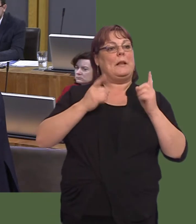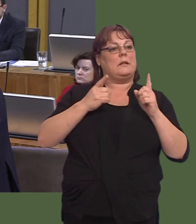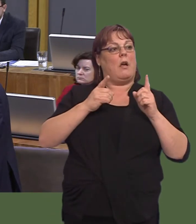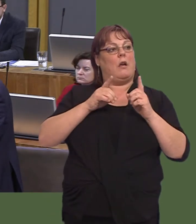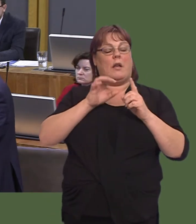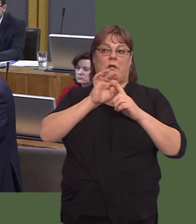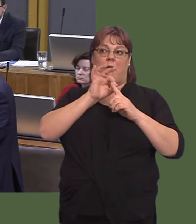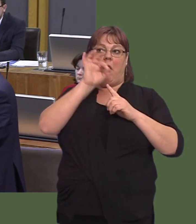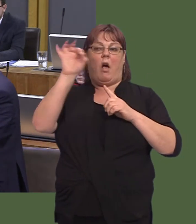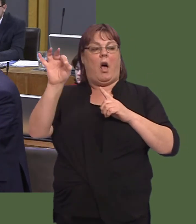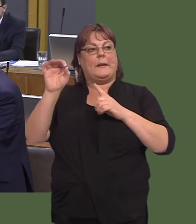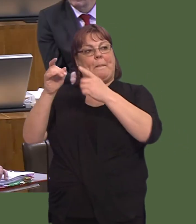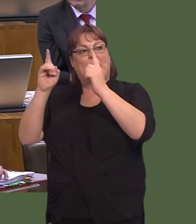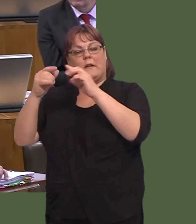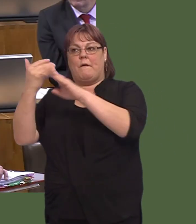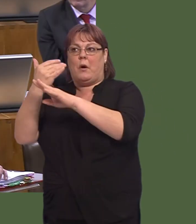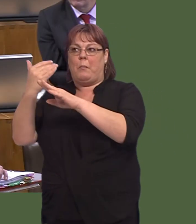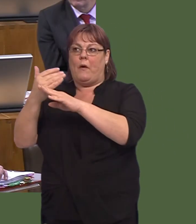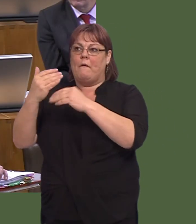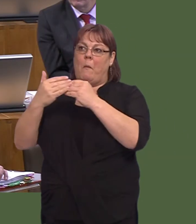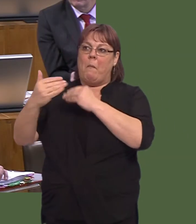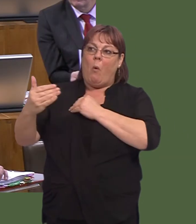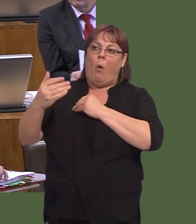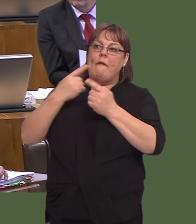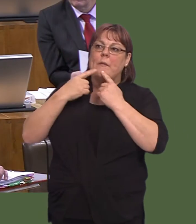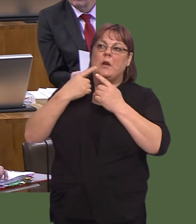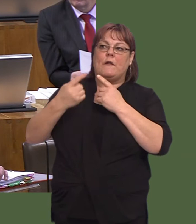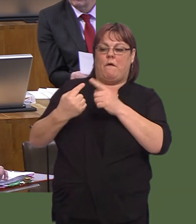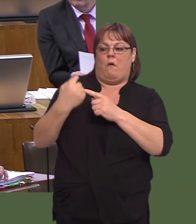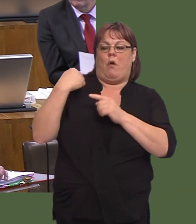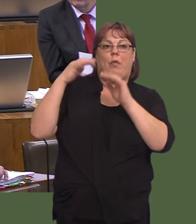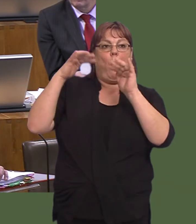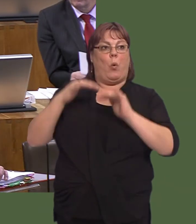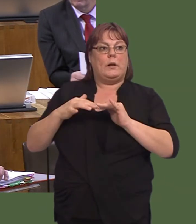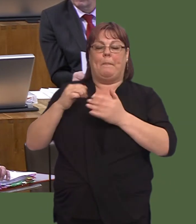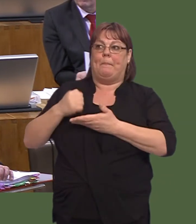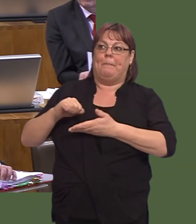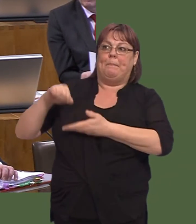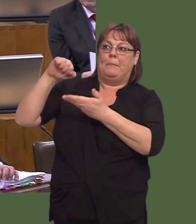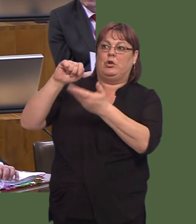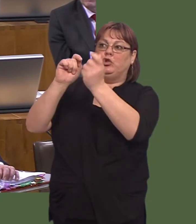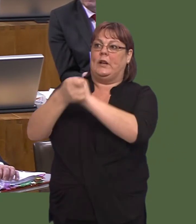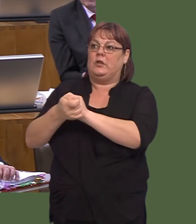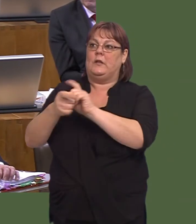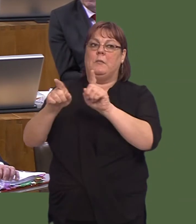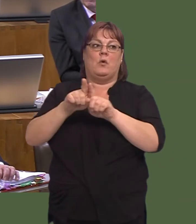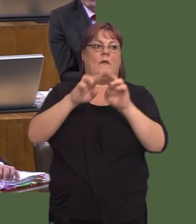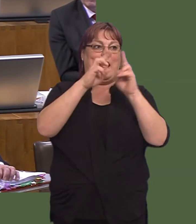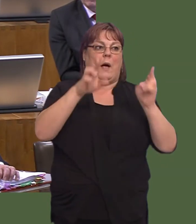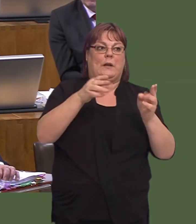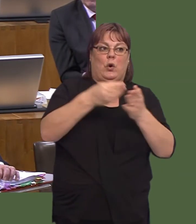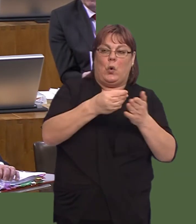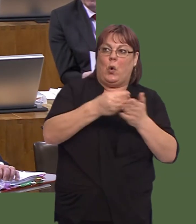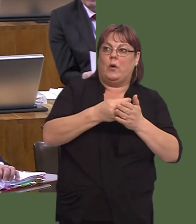Minister of Employment requesting more details in relation to the UK autumn budget changes, particularly where universal claimants are in respect of housing costs,